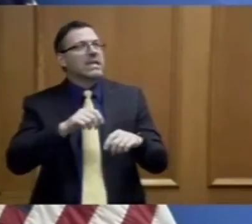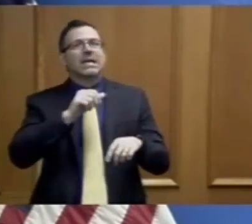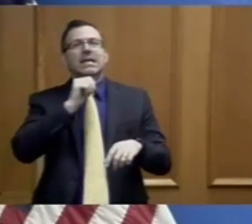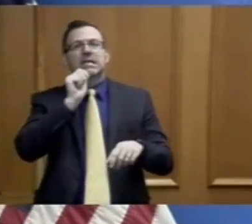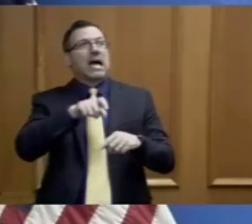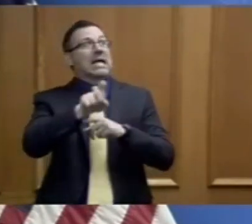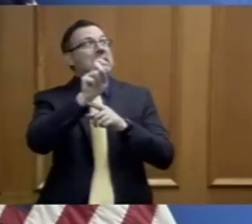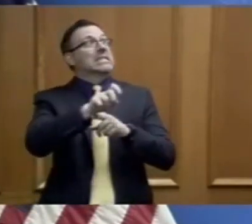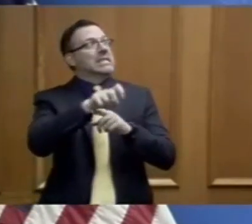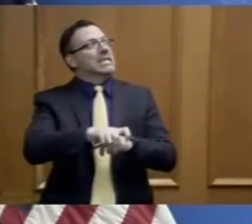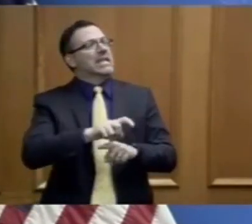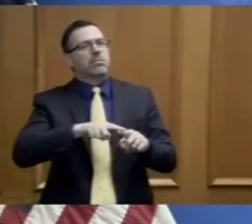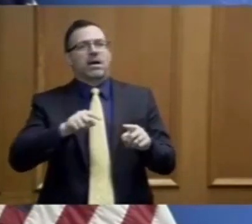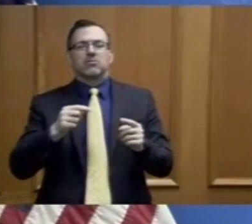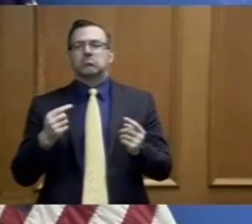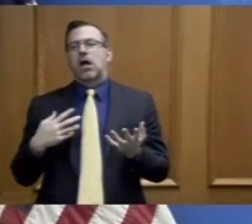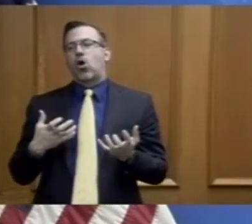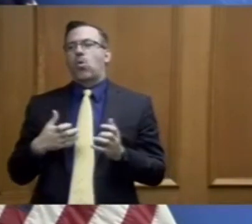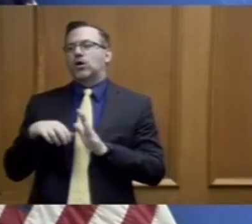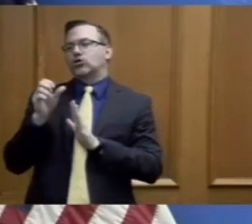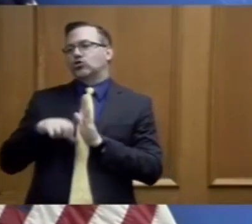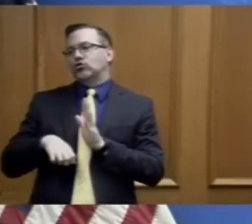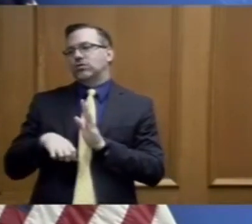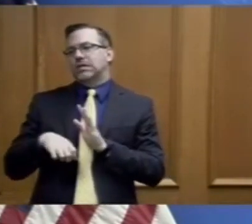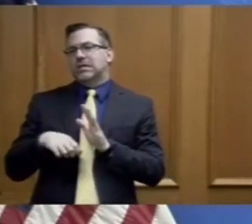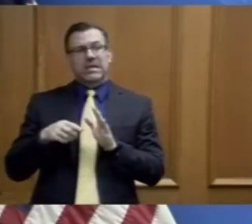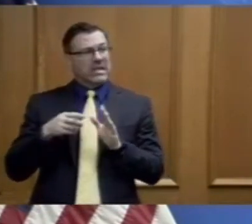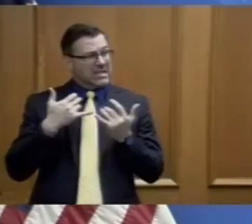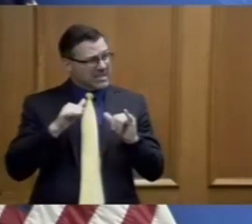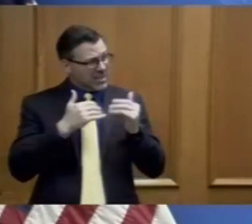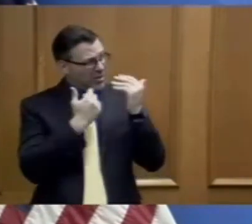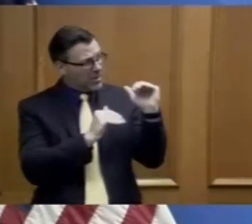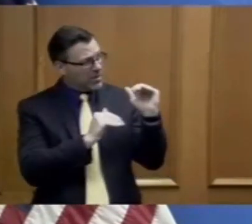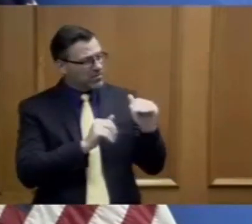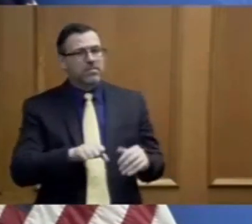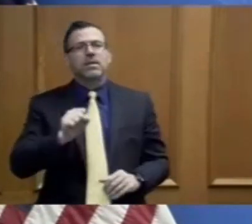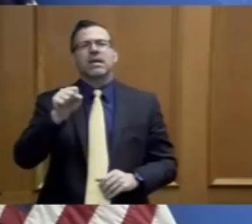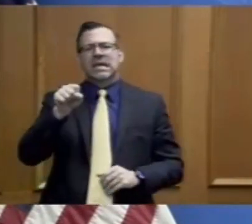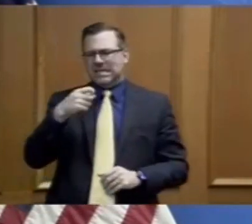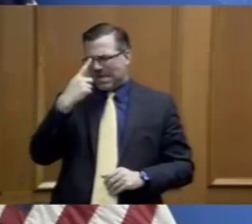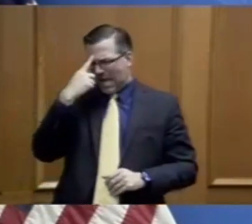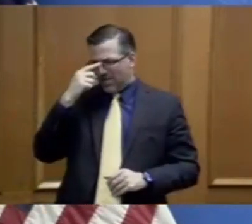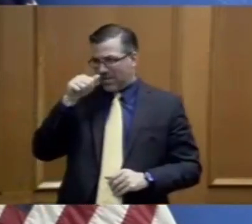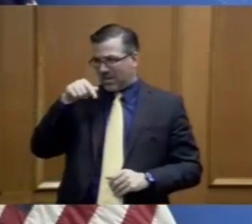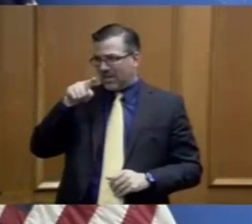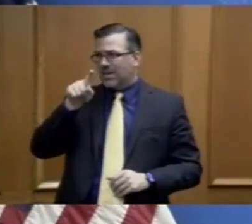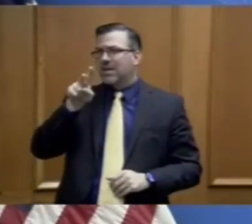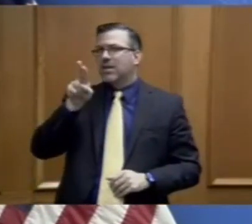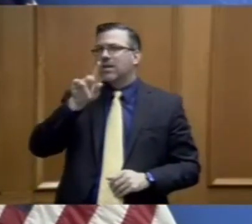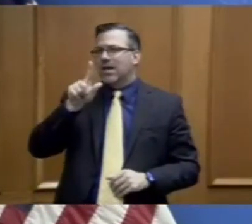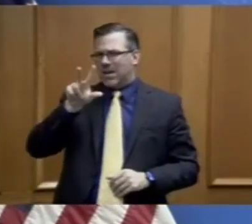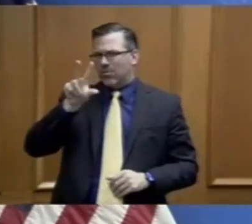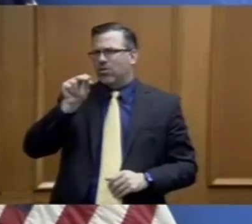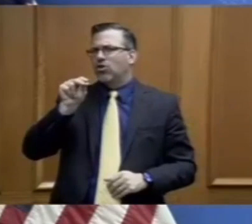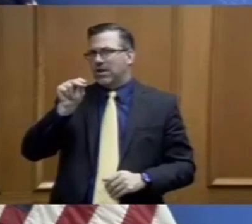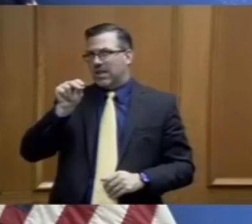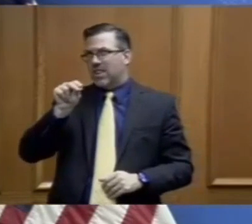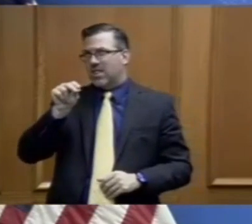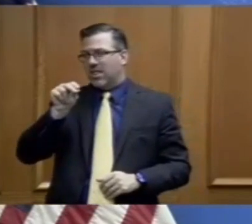currently are in place to the 30th of April. I believe that date's correct. I'll have to look back at the executive order,